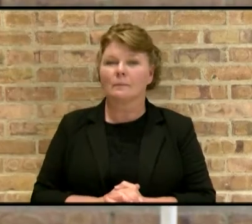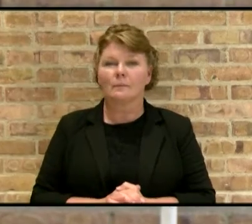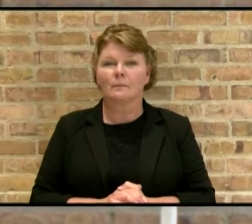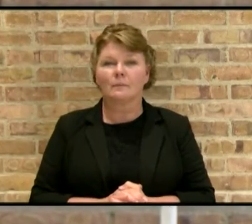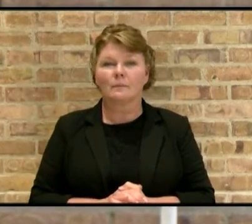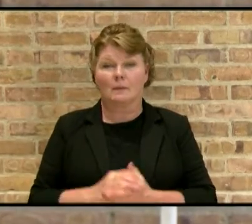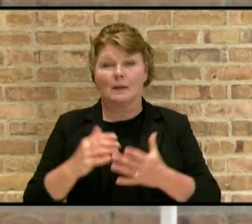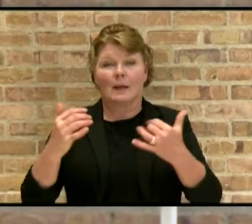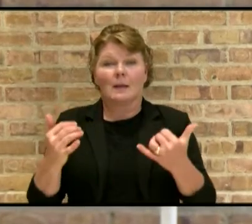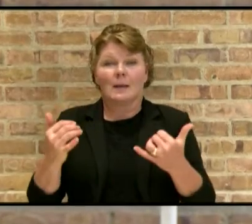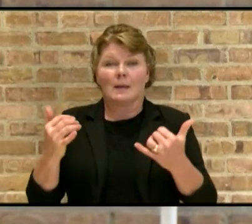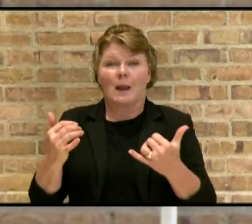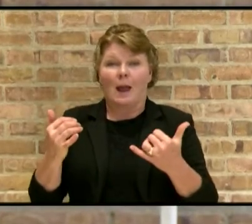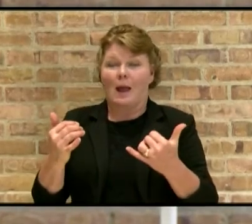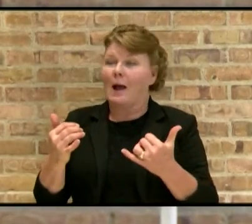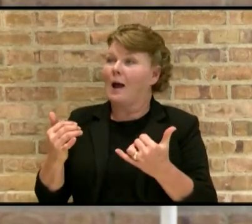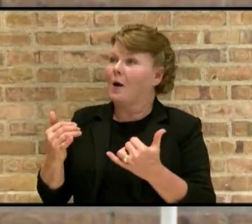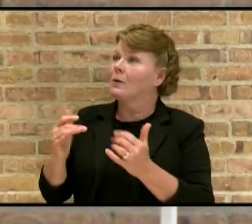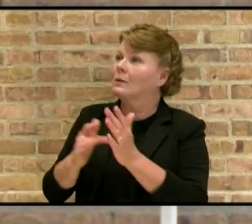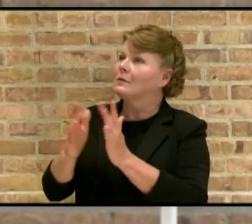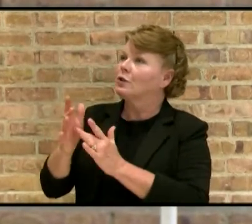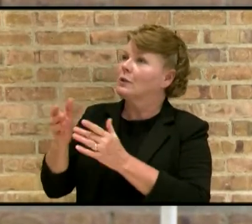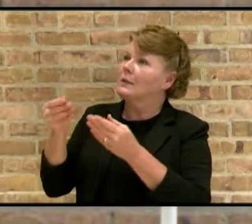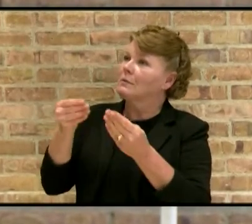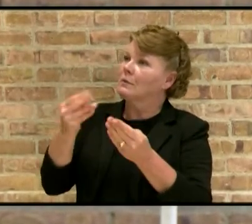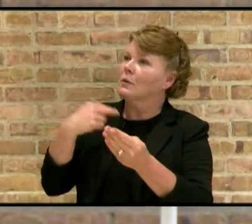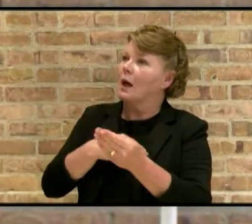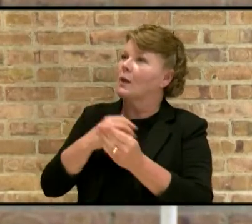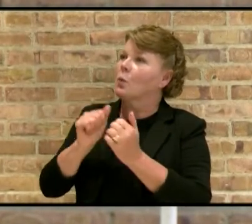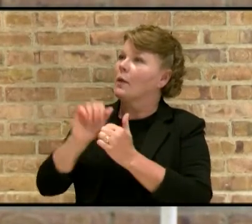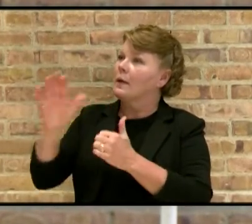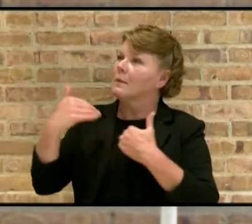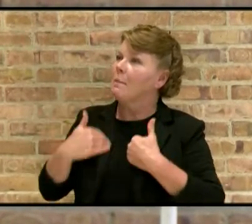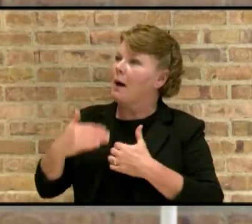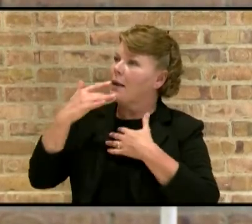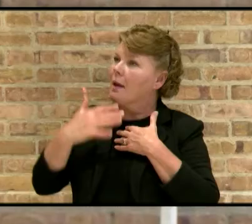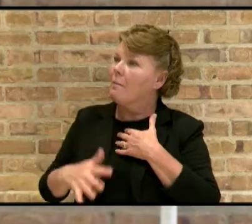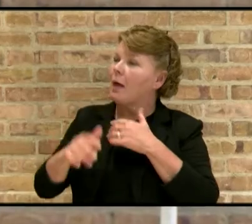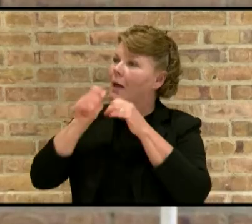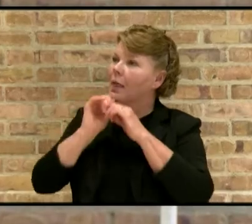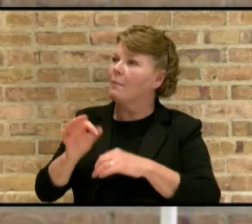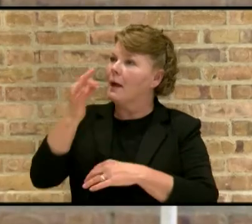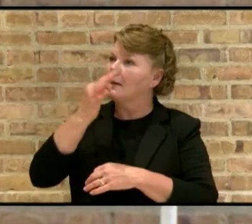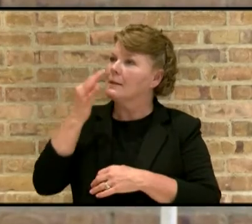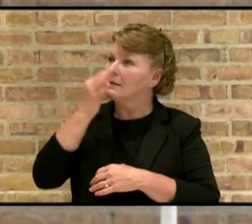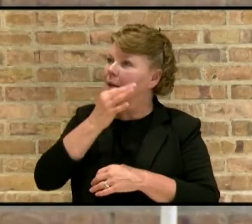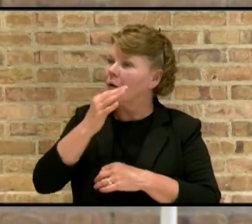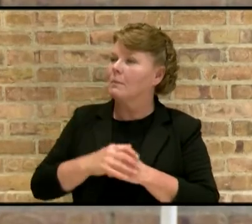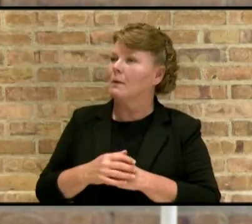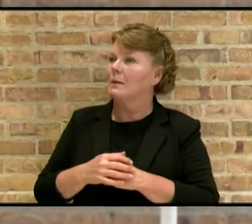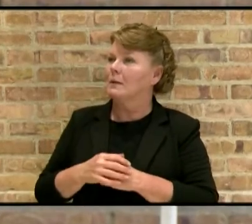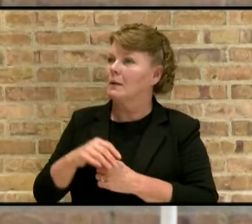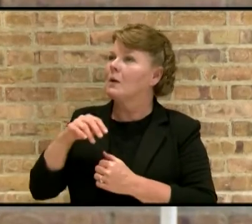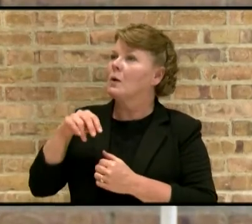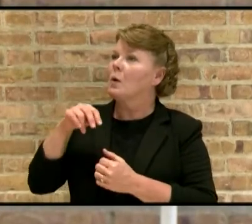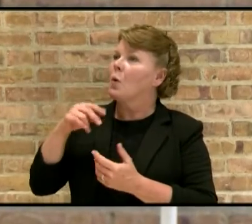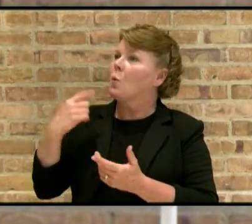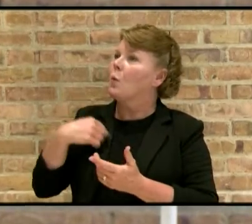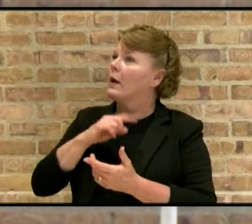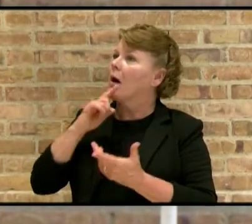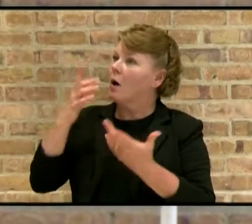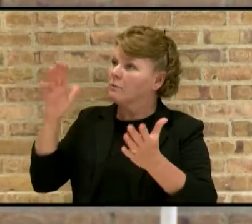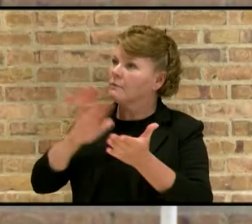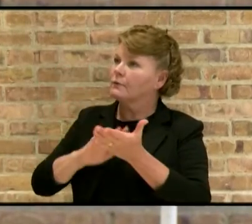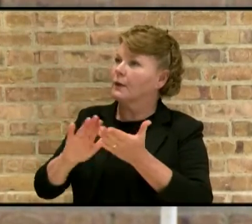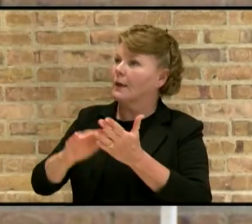receive him now where he nourishes us with his very body and blood in the blessed sacrament. We stand forgiven when